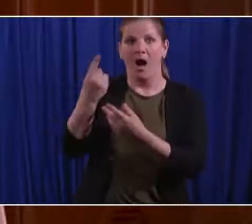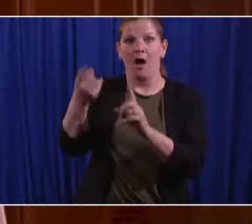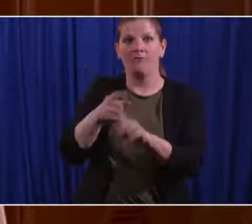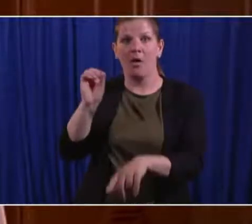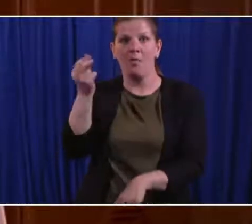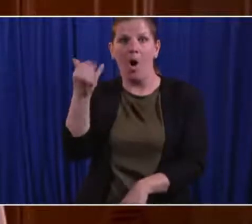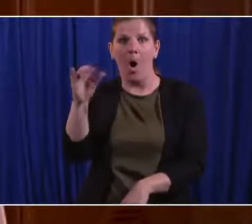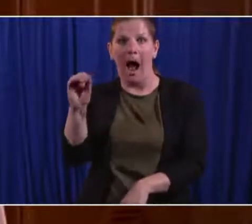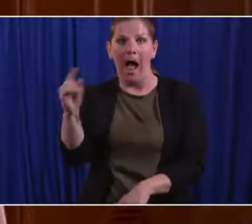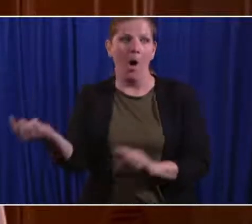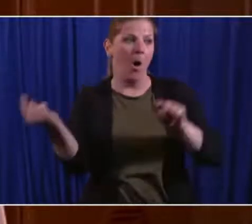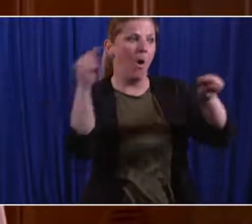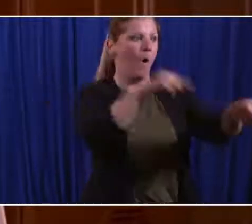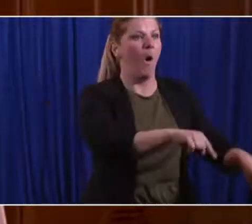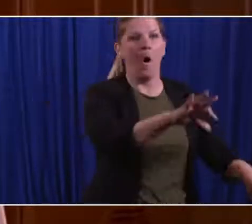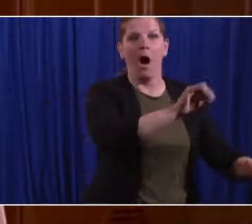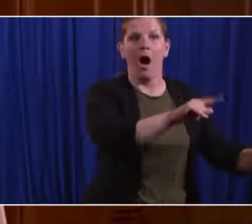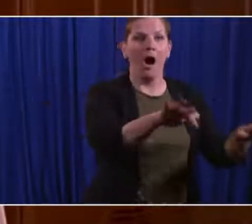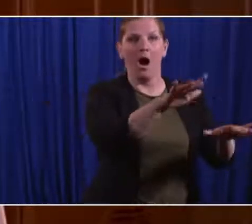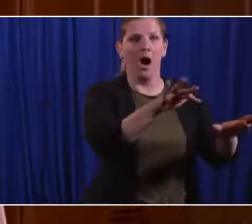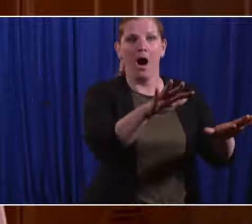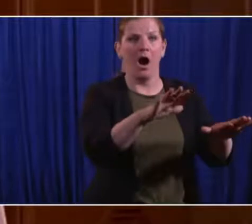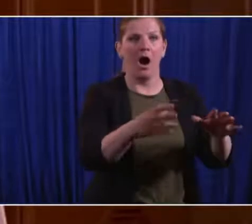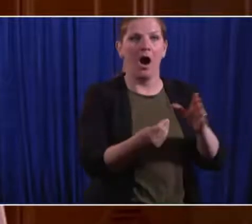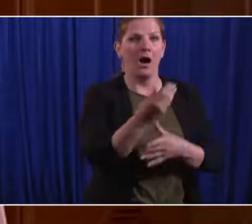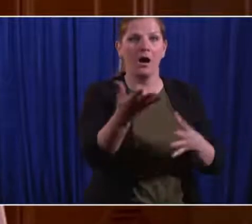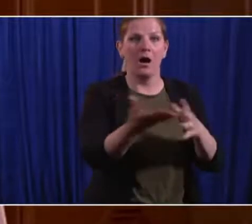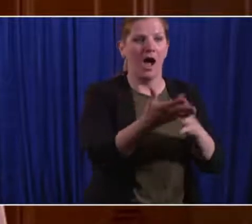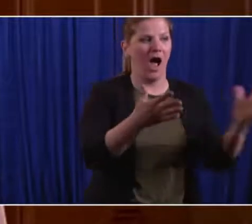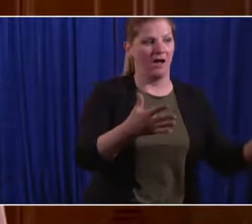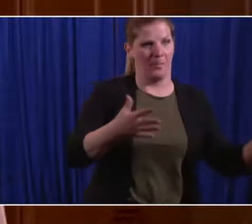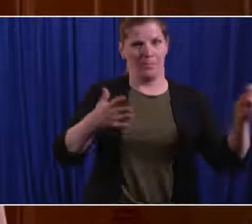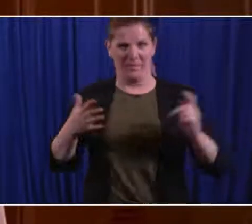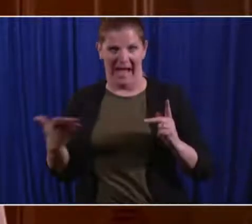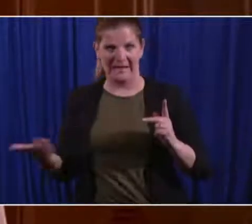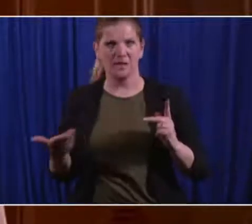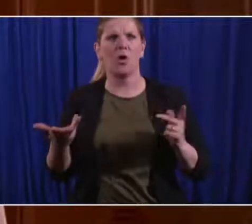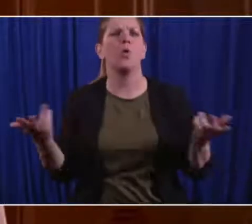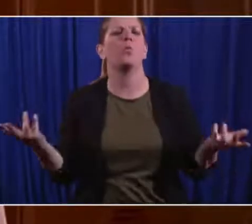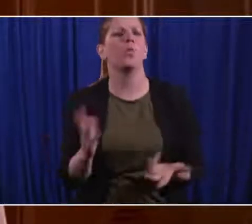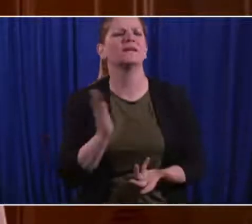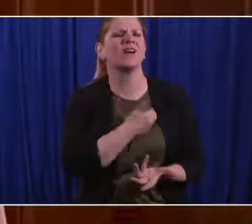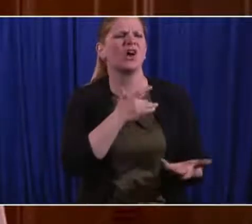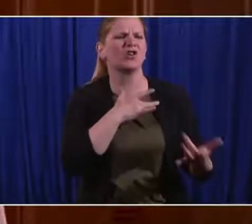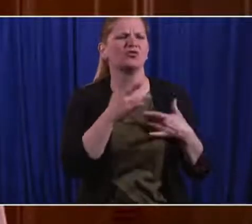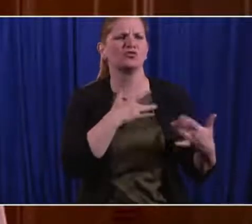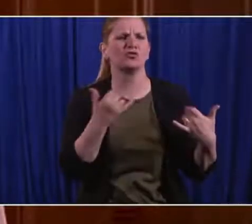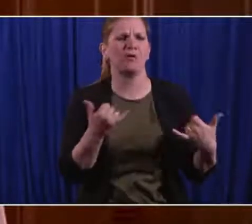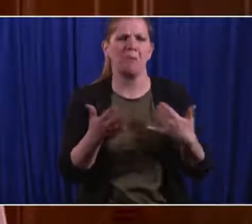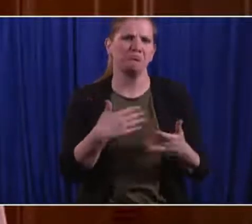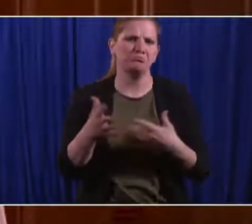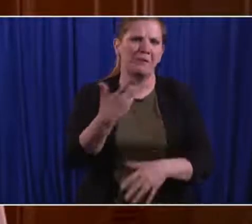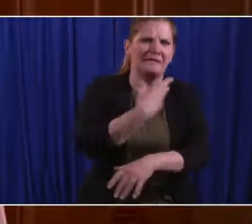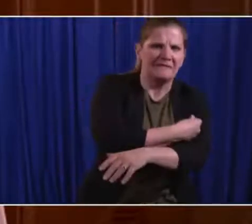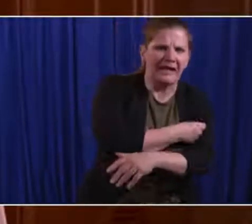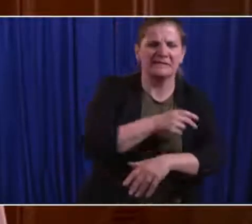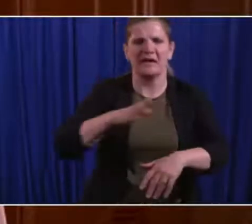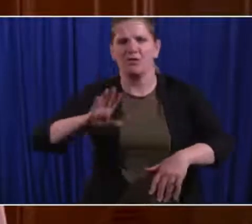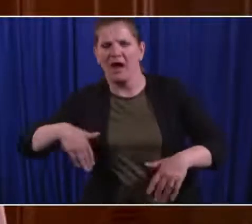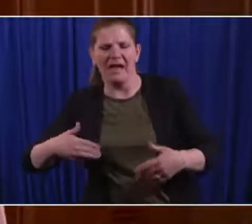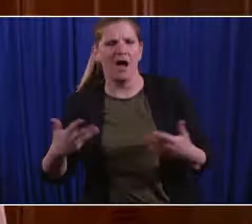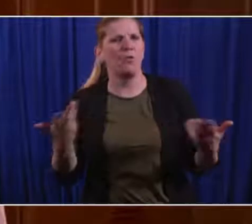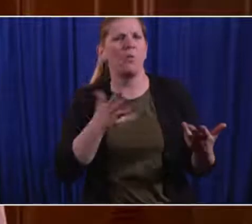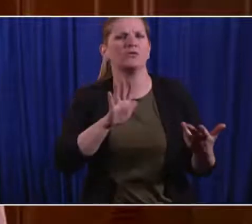spread, even with the number of people who've been vaccinated? What's the concern level about what could happen post spring break?